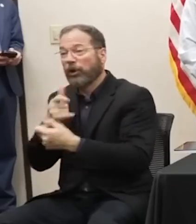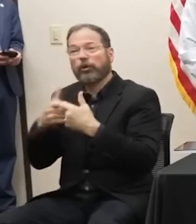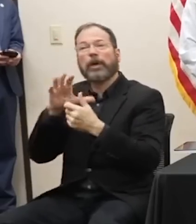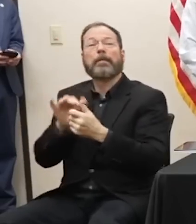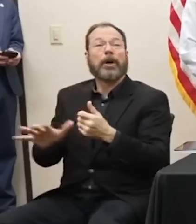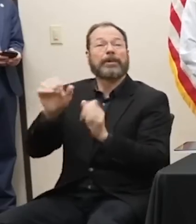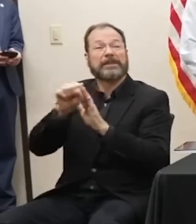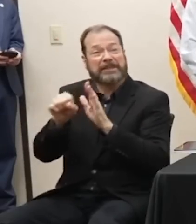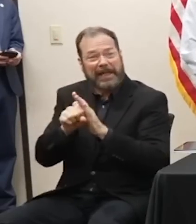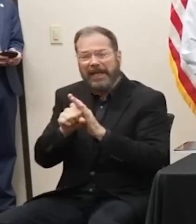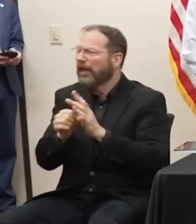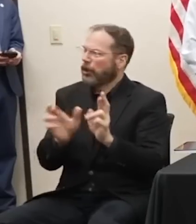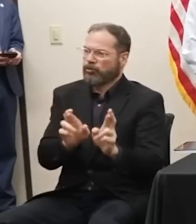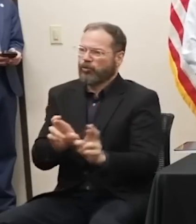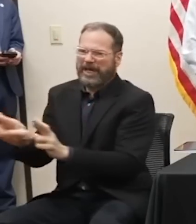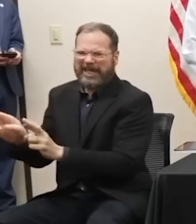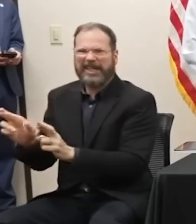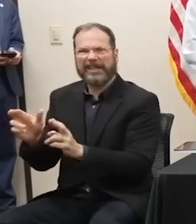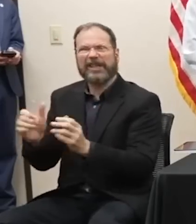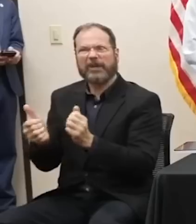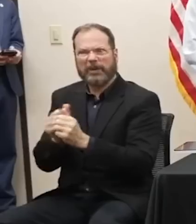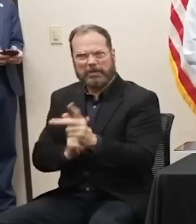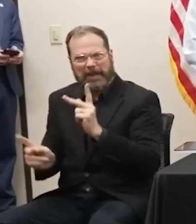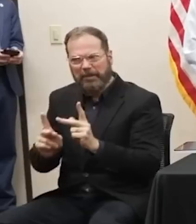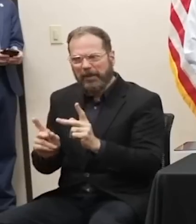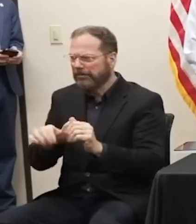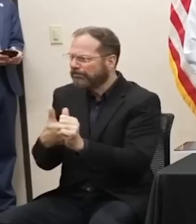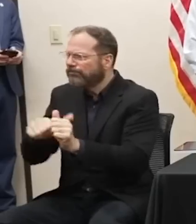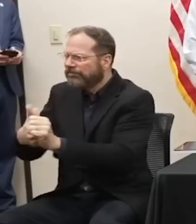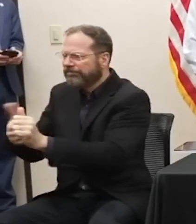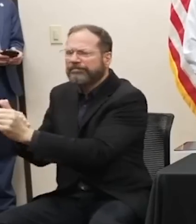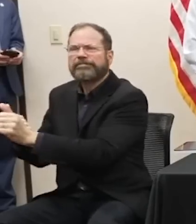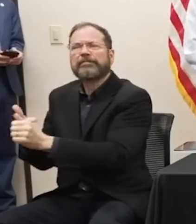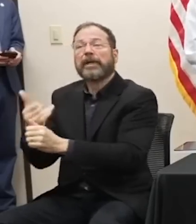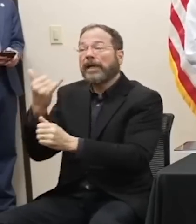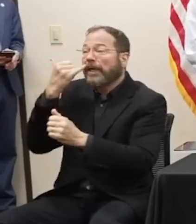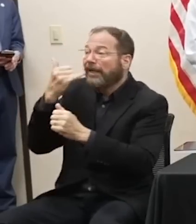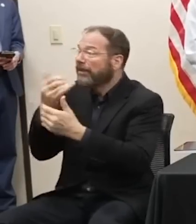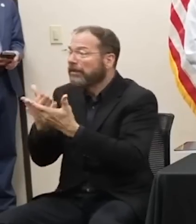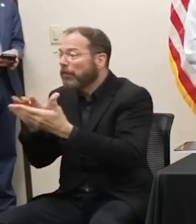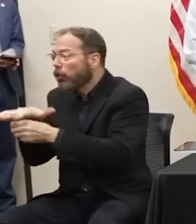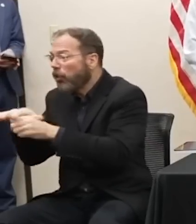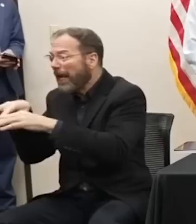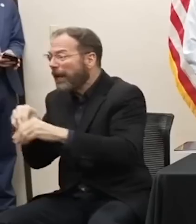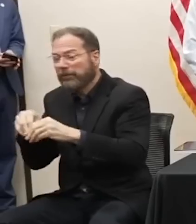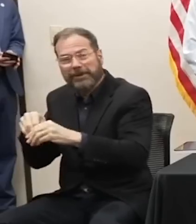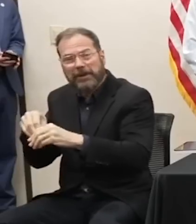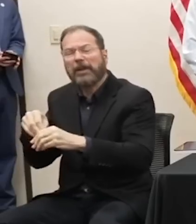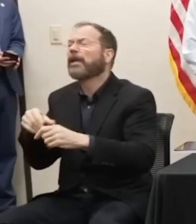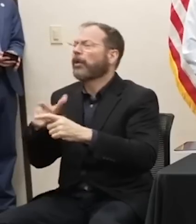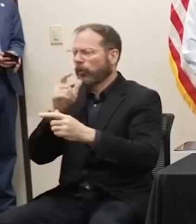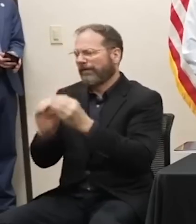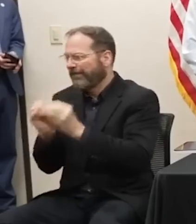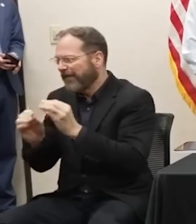across the state have pre-positioned crews and resources to make sure that if there are local outages, power can be